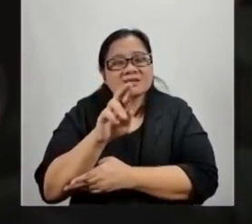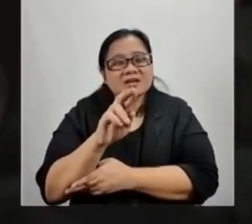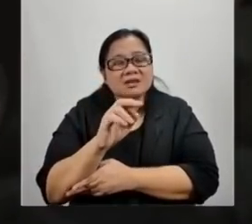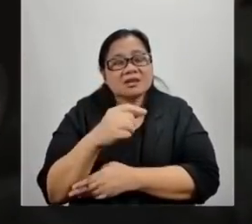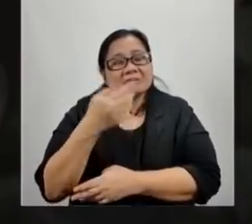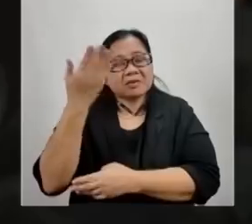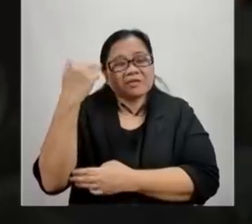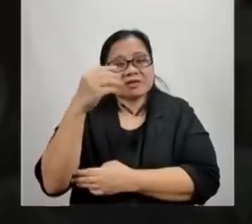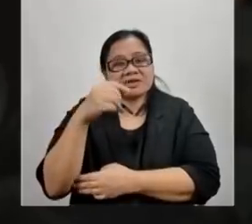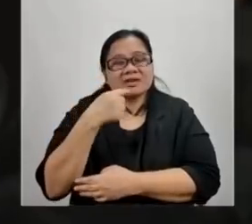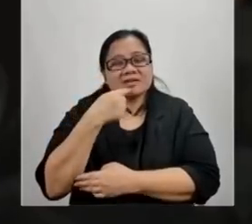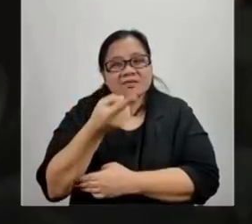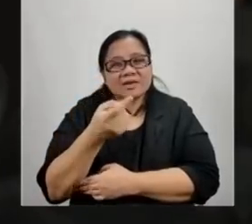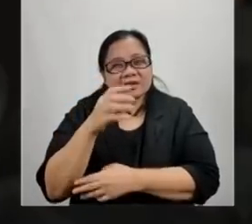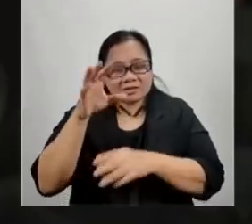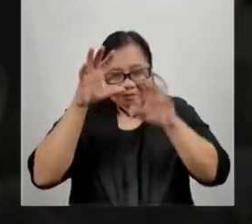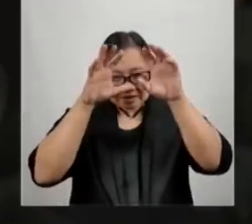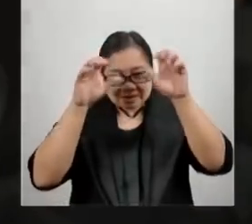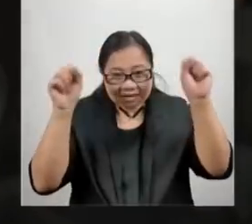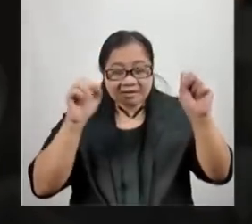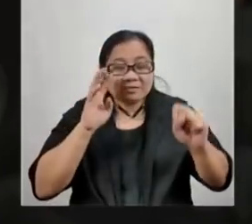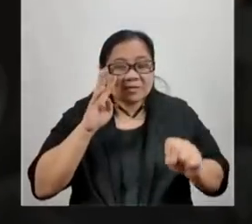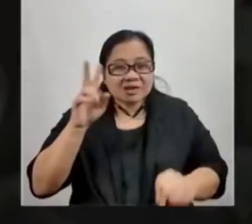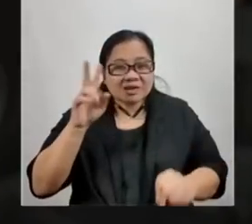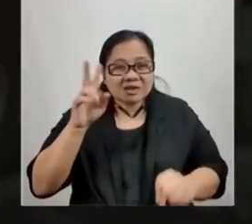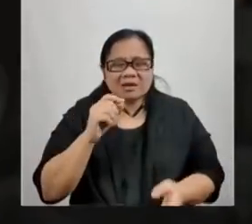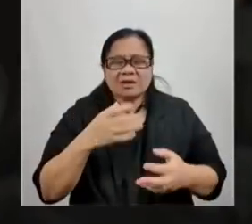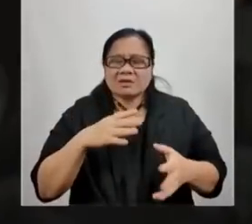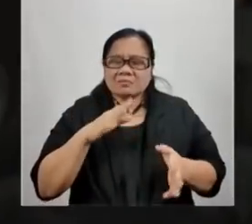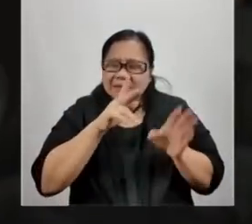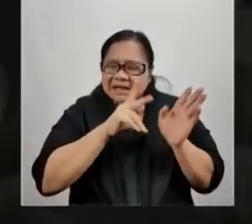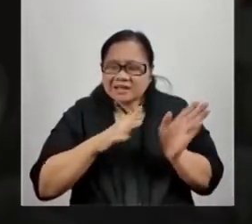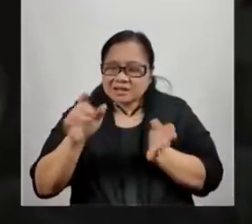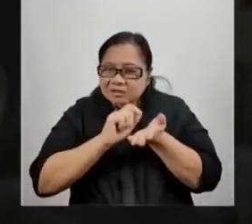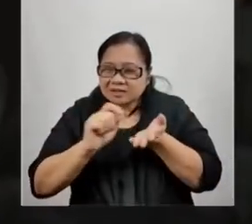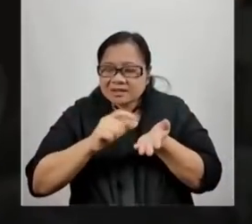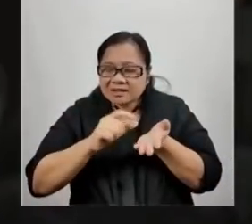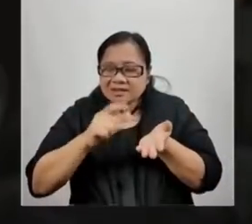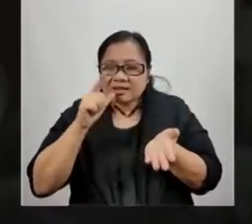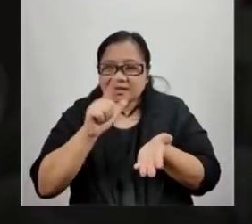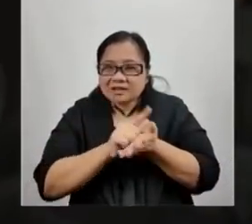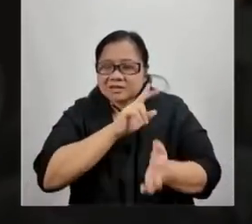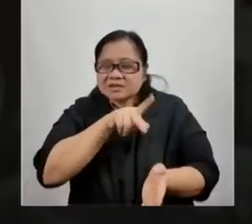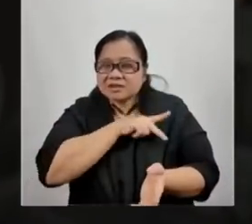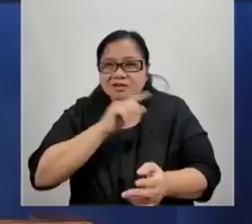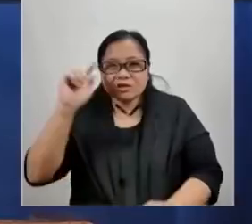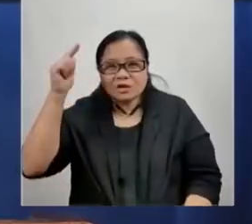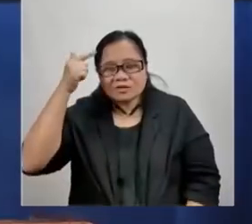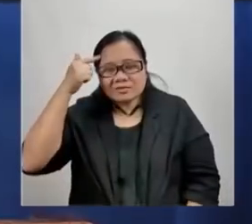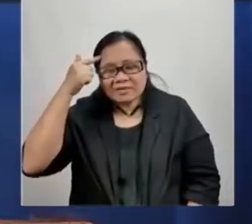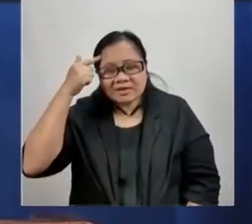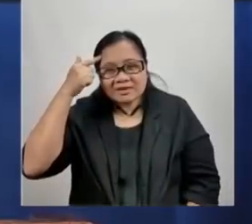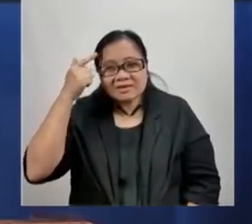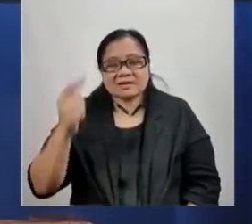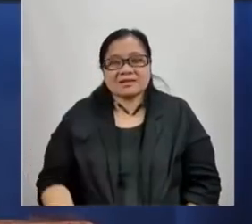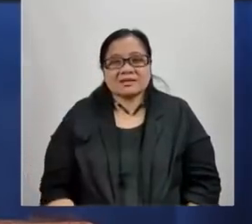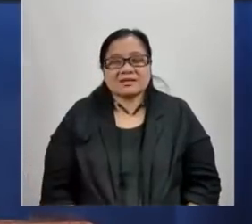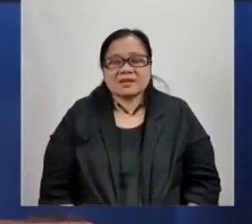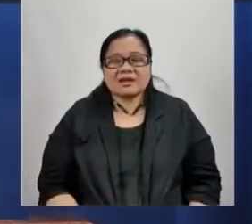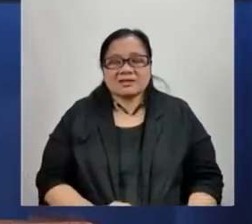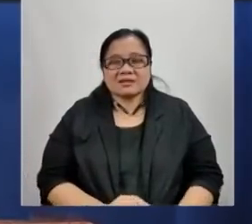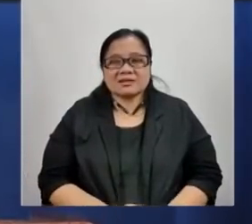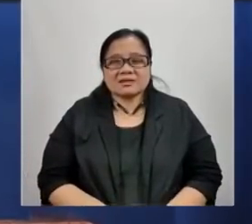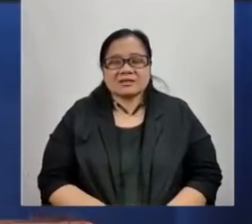parang he's planning to write a letter personally to governments regarding this? The President will make an announcement as